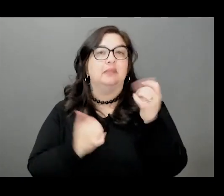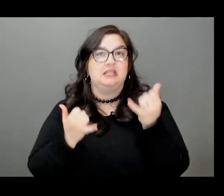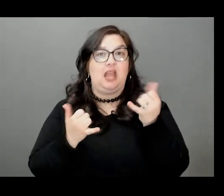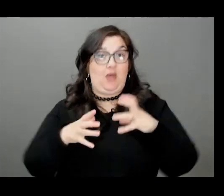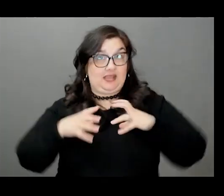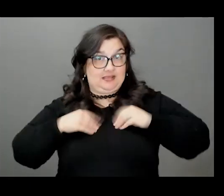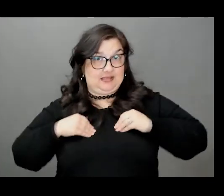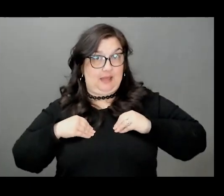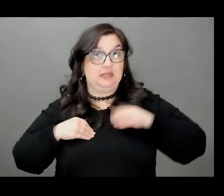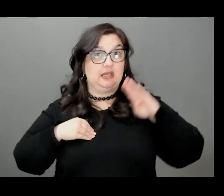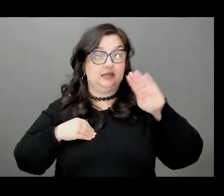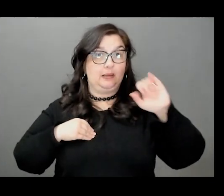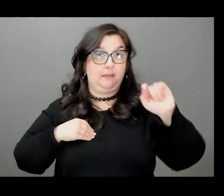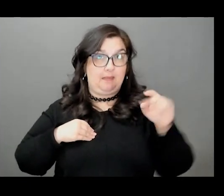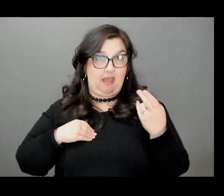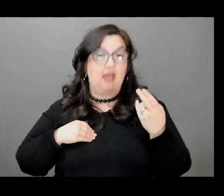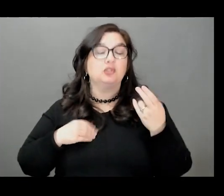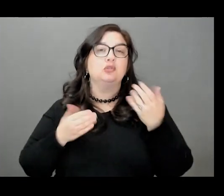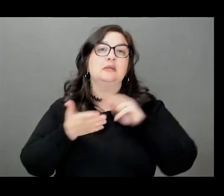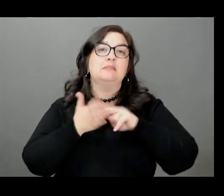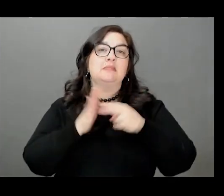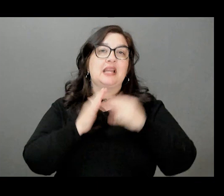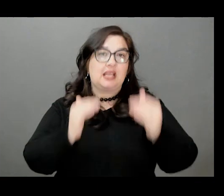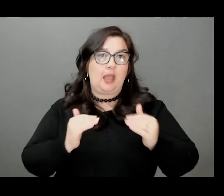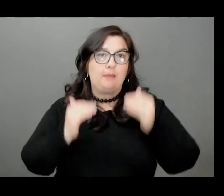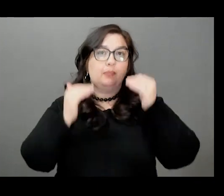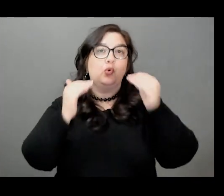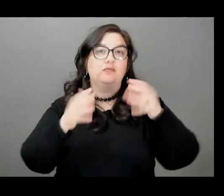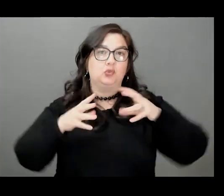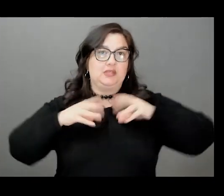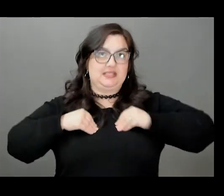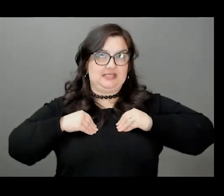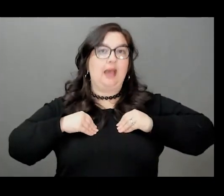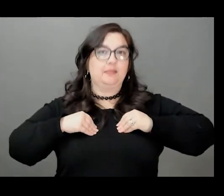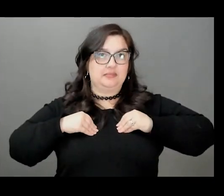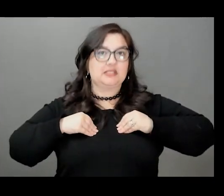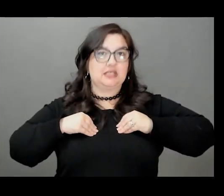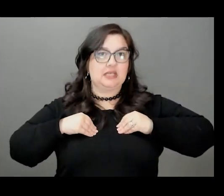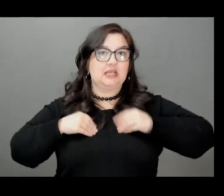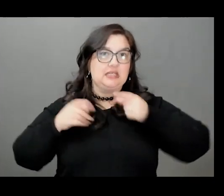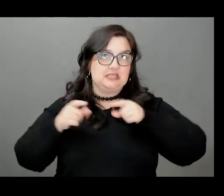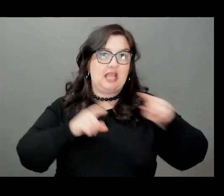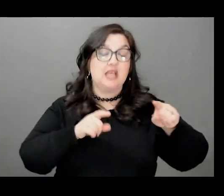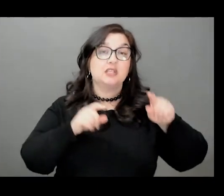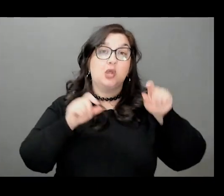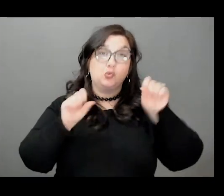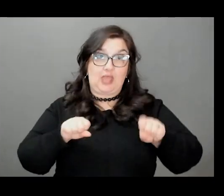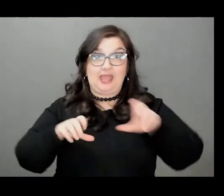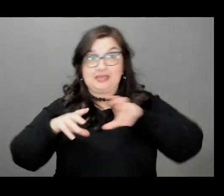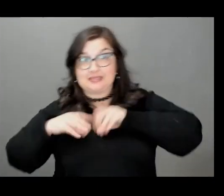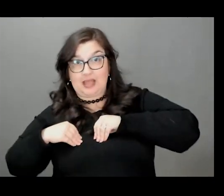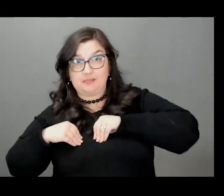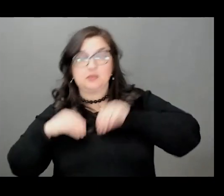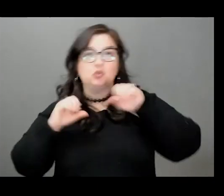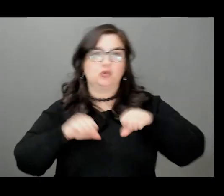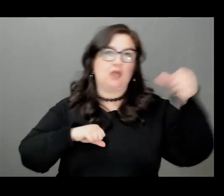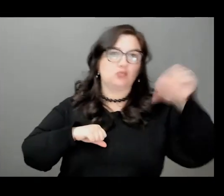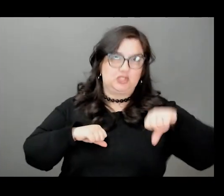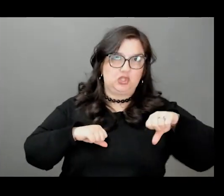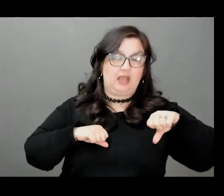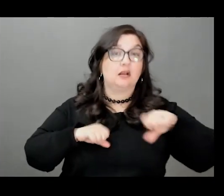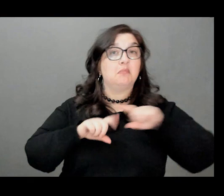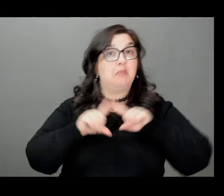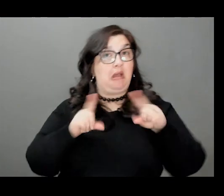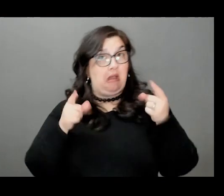that, right? So now, since I've accepted the batch, right, it moves to the accepted stage, right? It's and now I